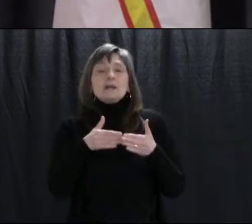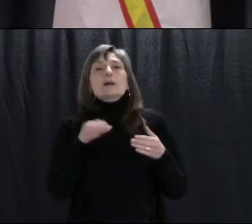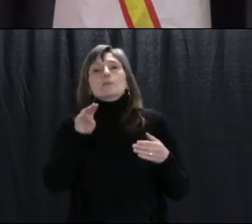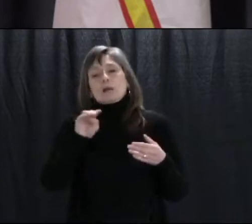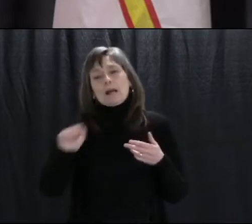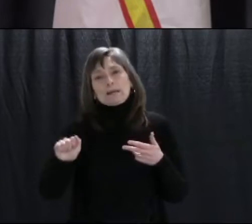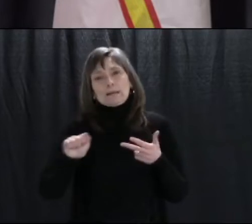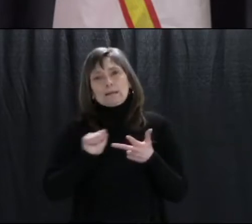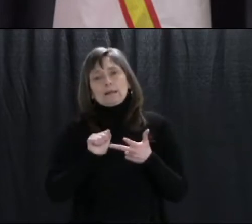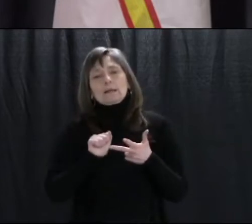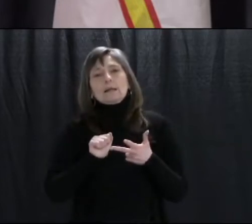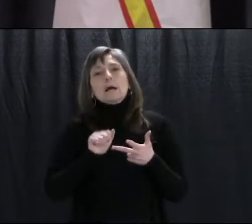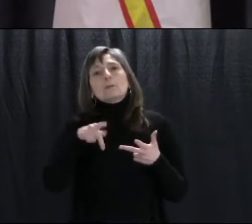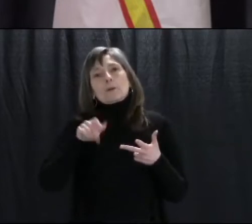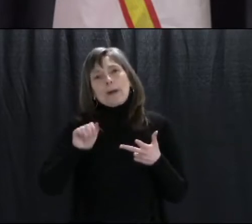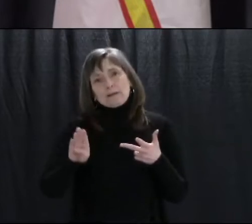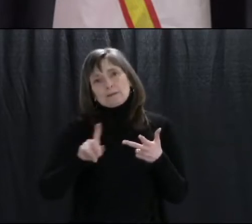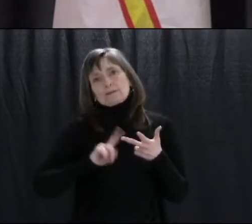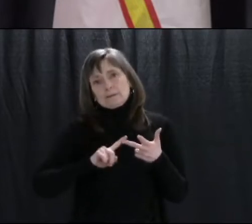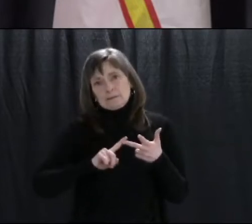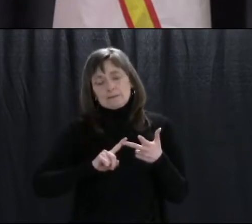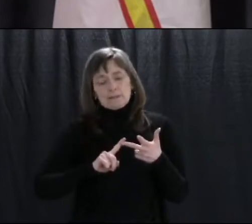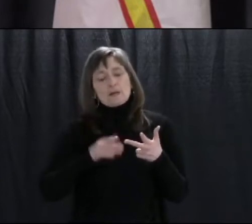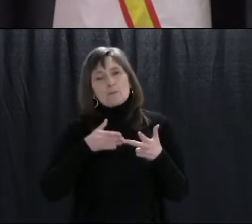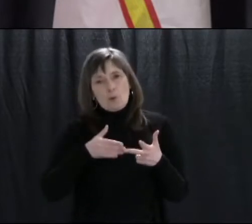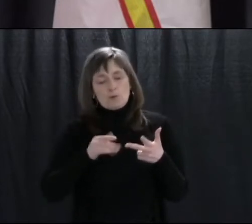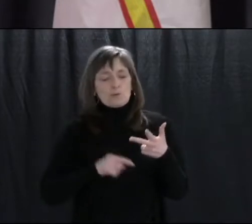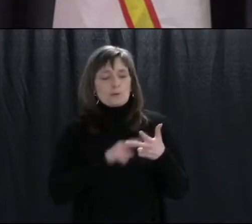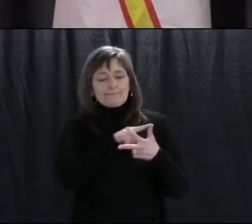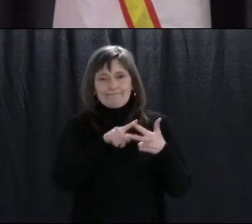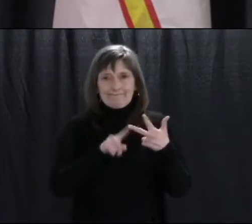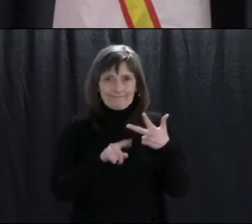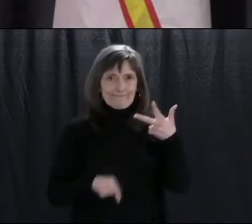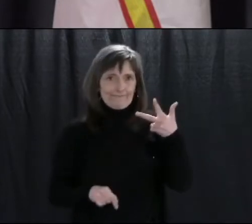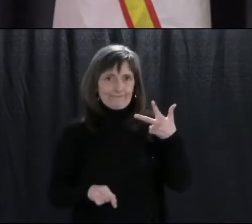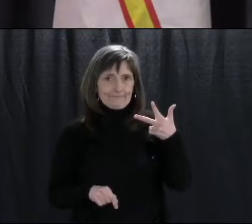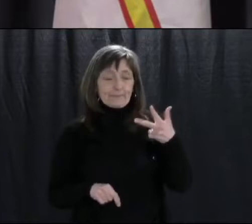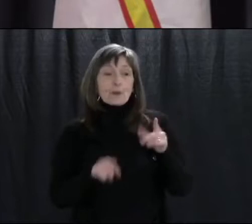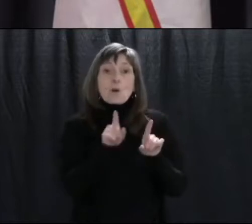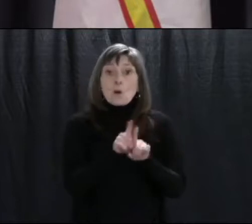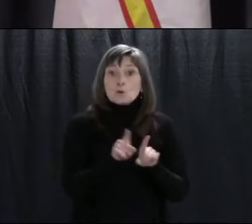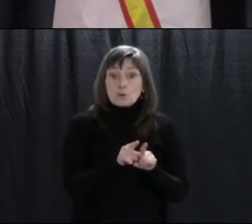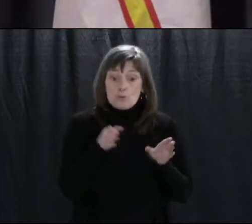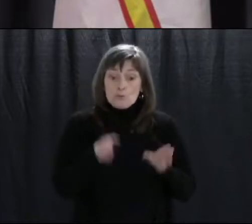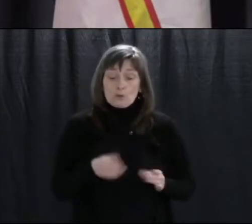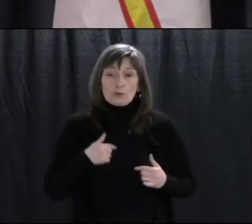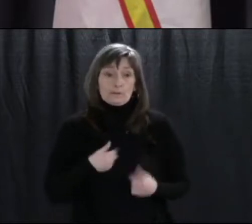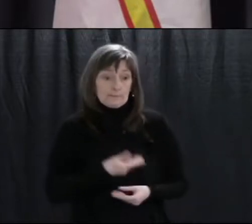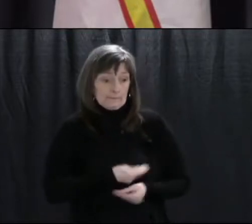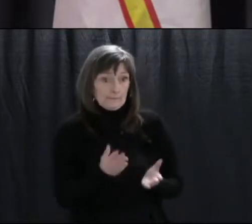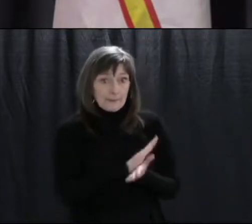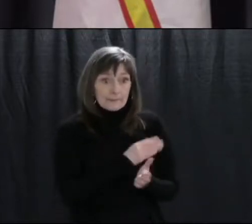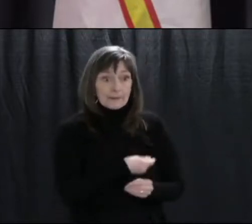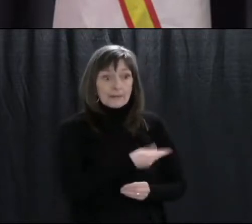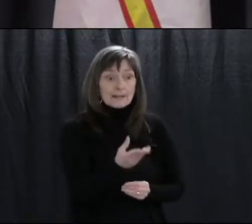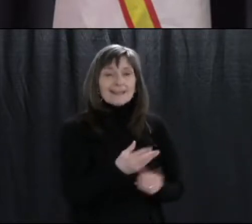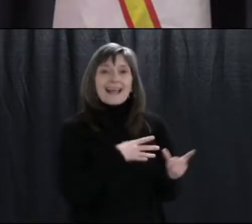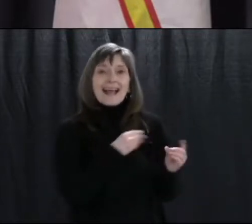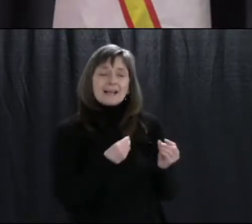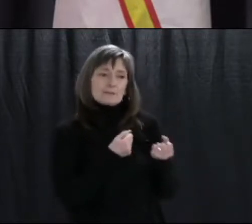Atlantic. They will also have some equipment to support individuals as they disembark and enter